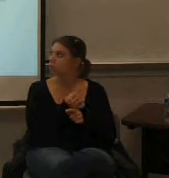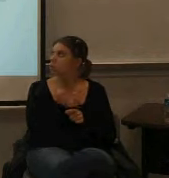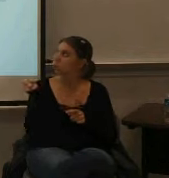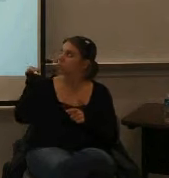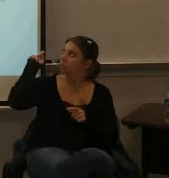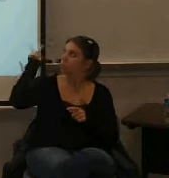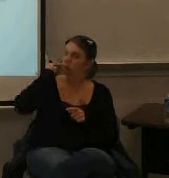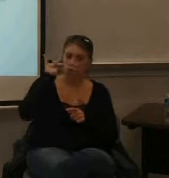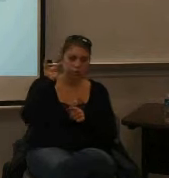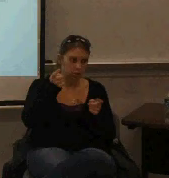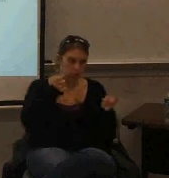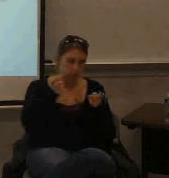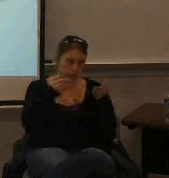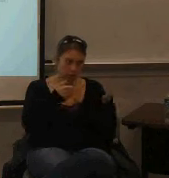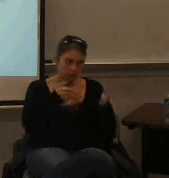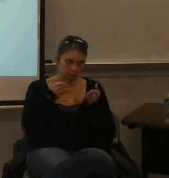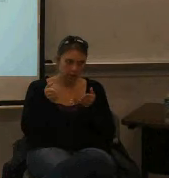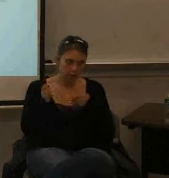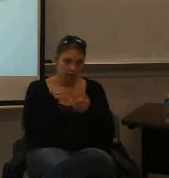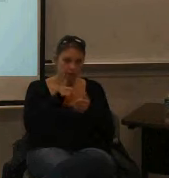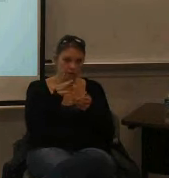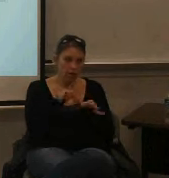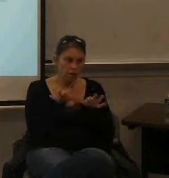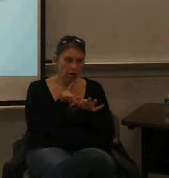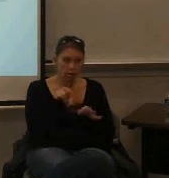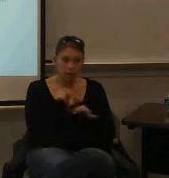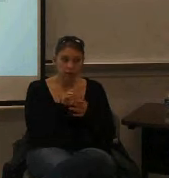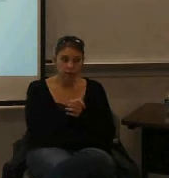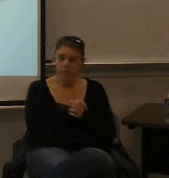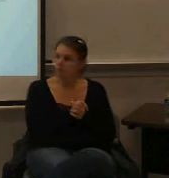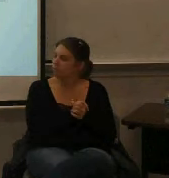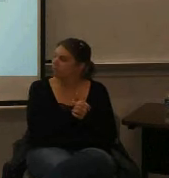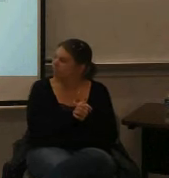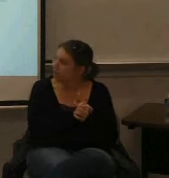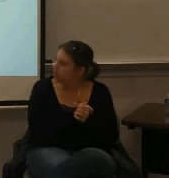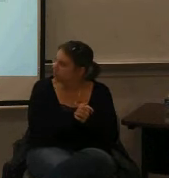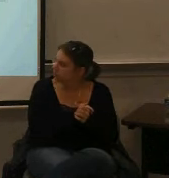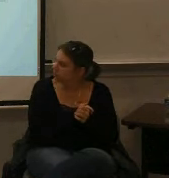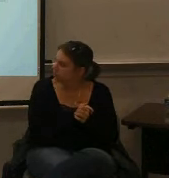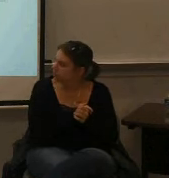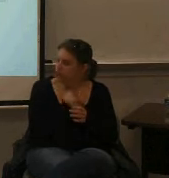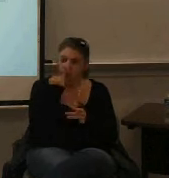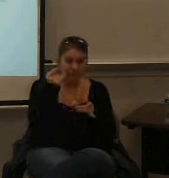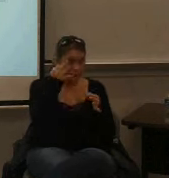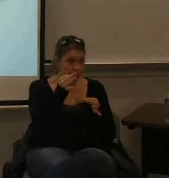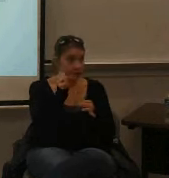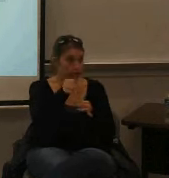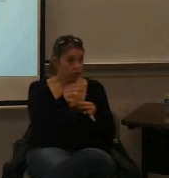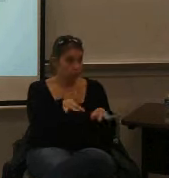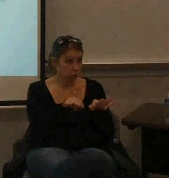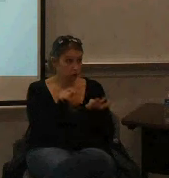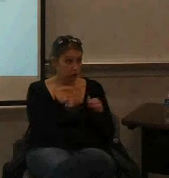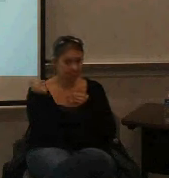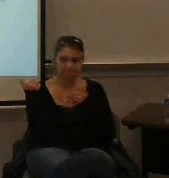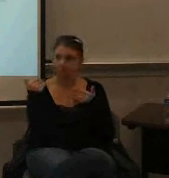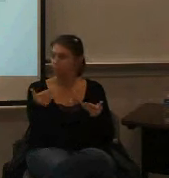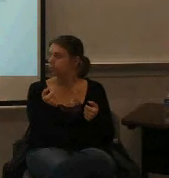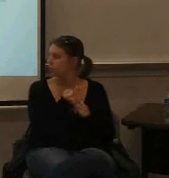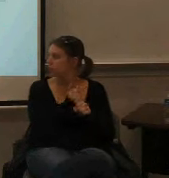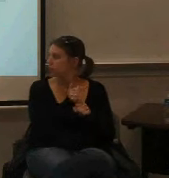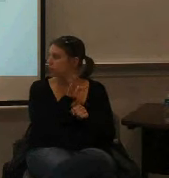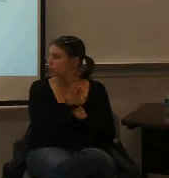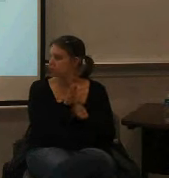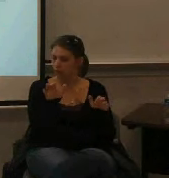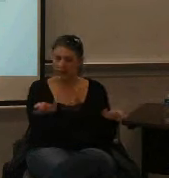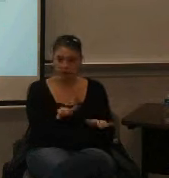go back and look at these control strategies. Is it worth it? And then if you decide it is or not, you move forward and you make